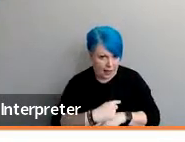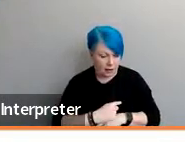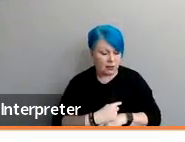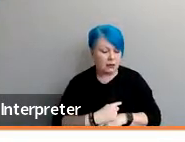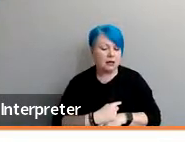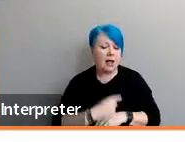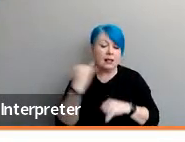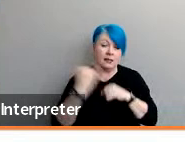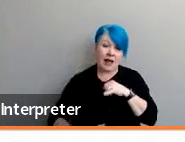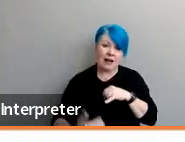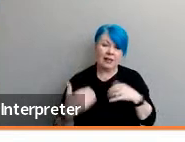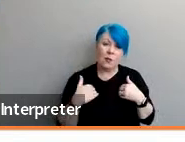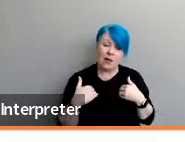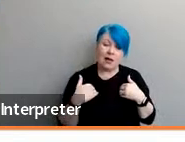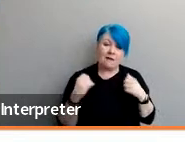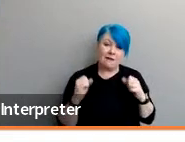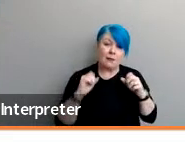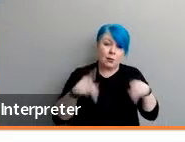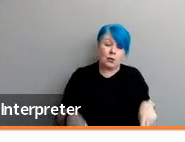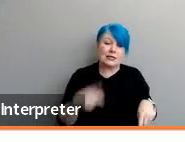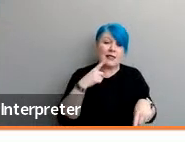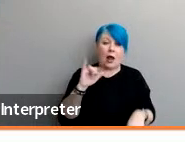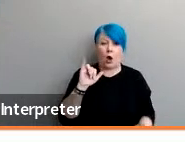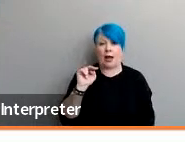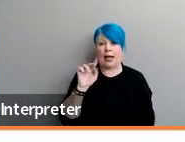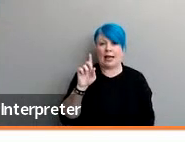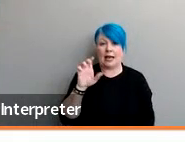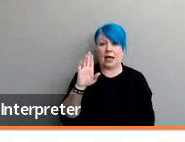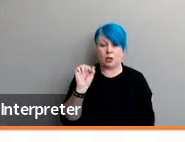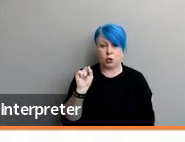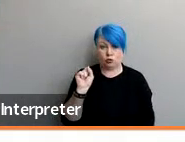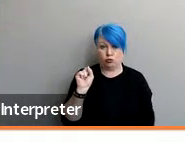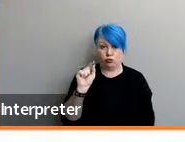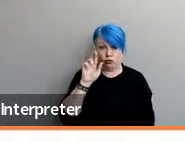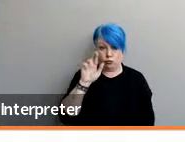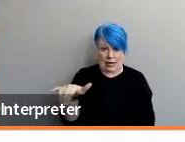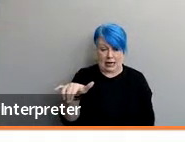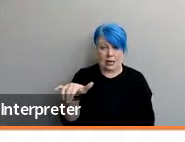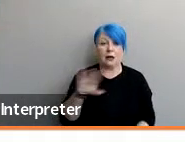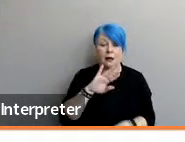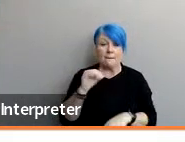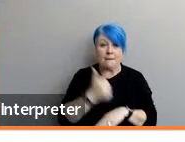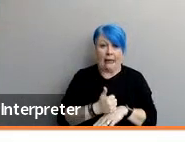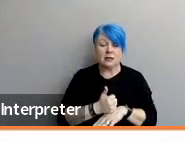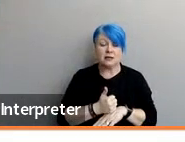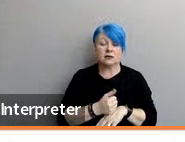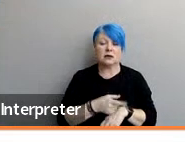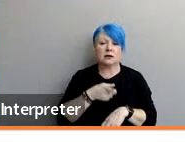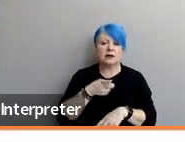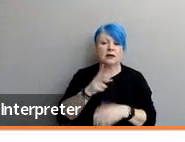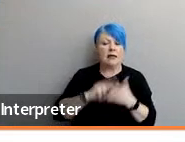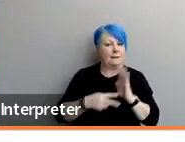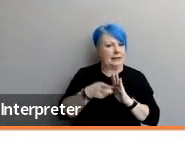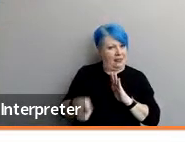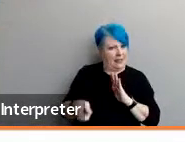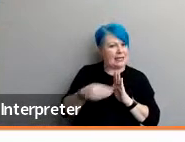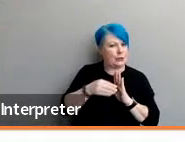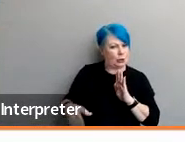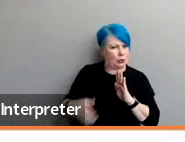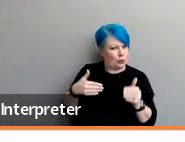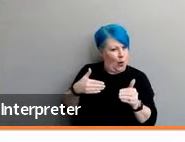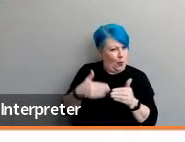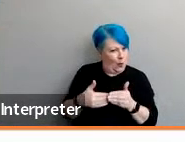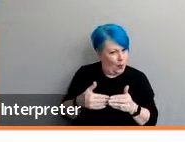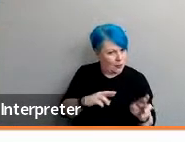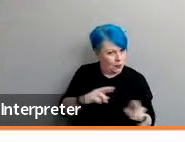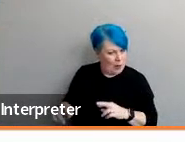have some opportunities that are industry-based job training. And in these opportunities, students are on the cusp of being ready for employment,